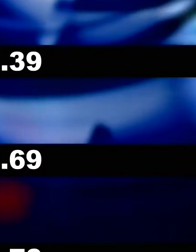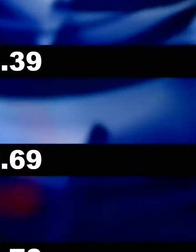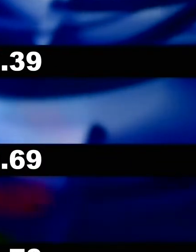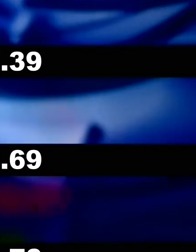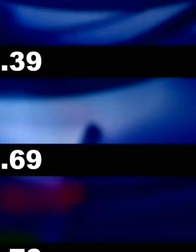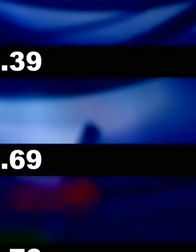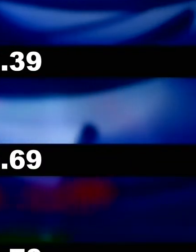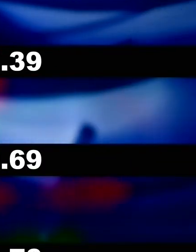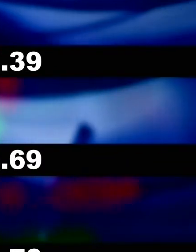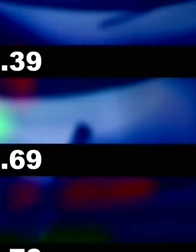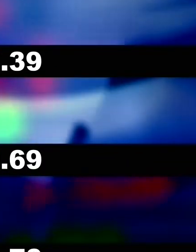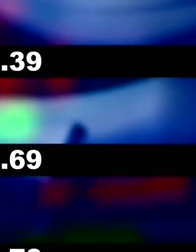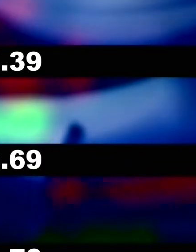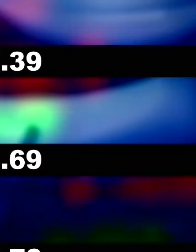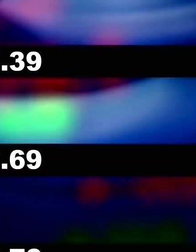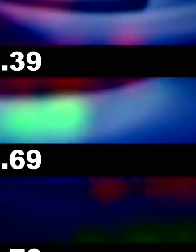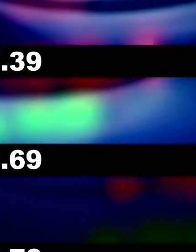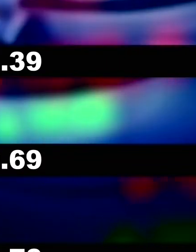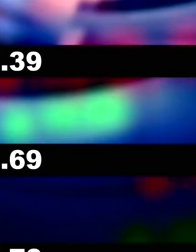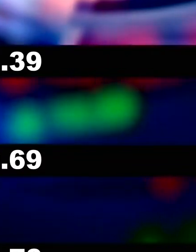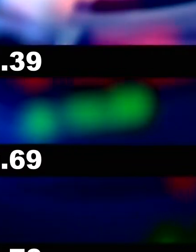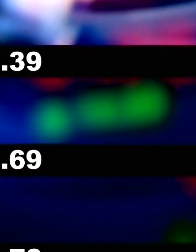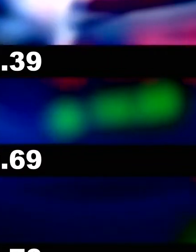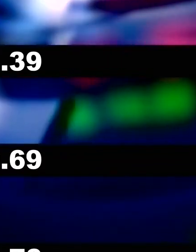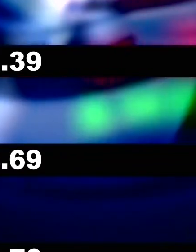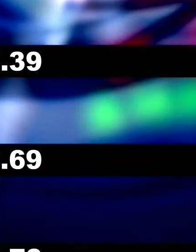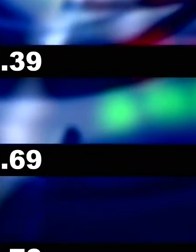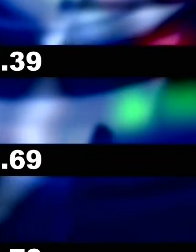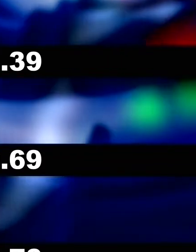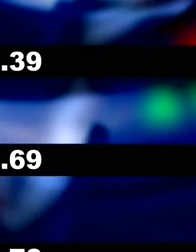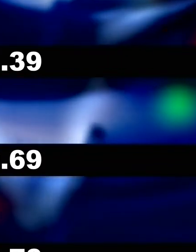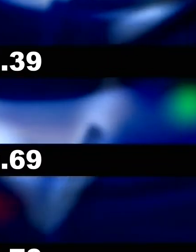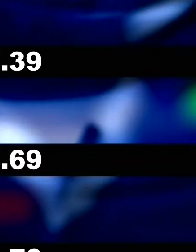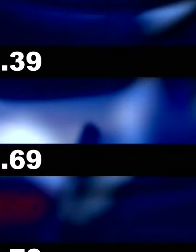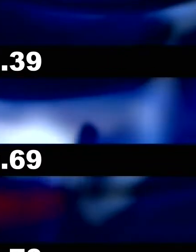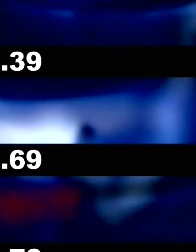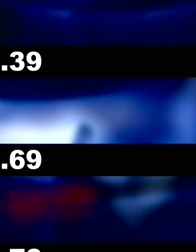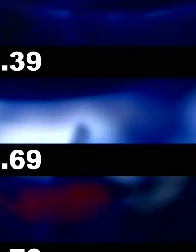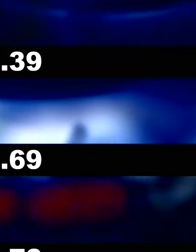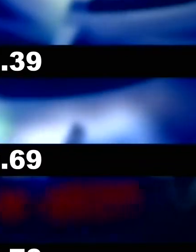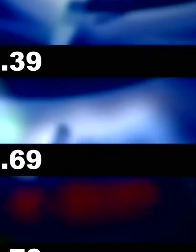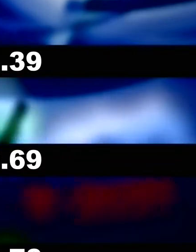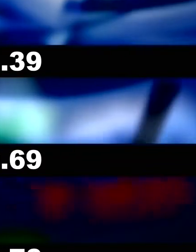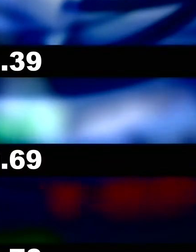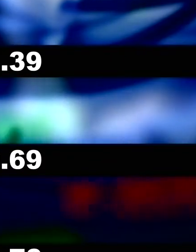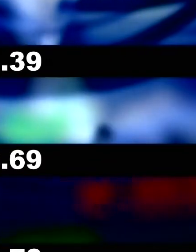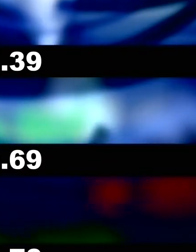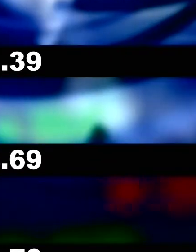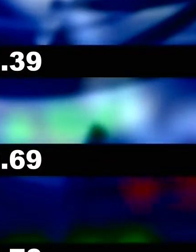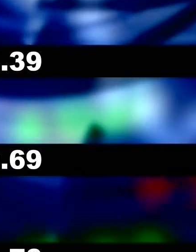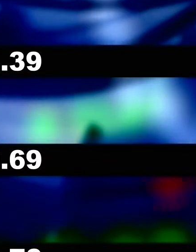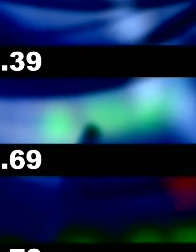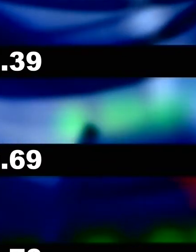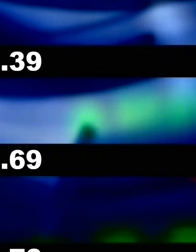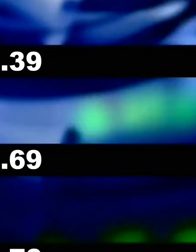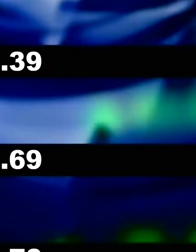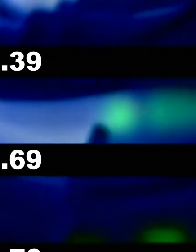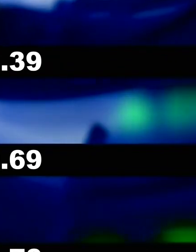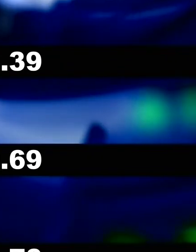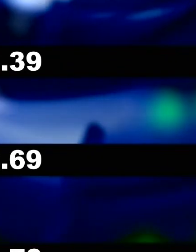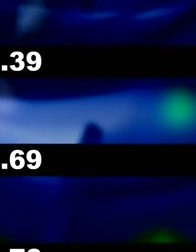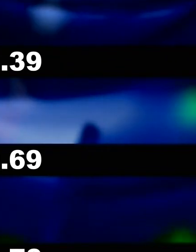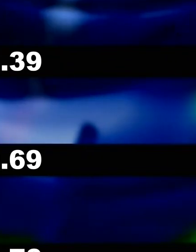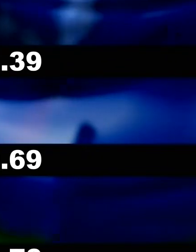4,810,025 units at $1.39 each, and they were followed by Wigton Wind Farm Limited ordinary shares and Sagicor Select